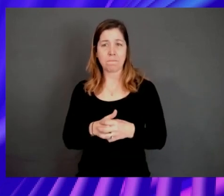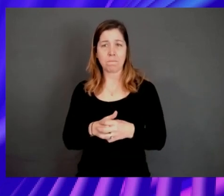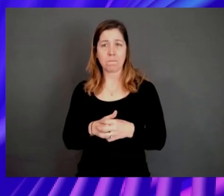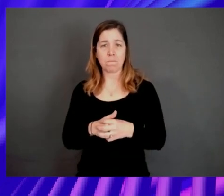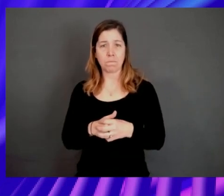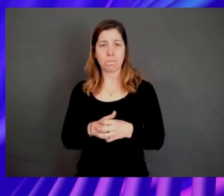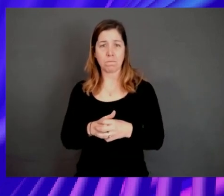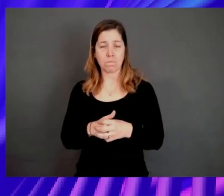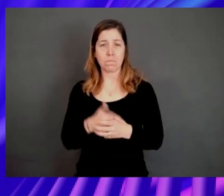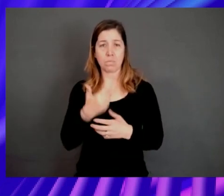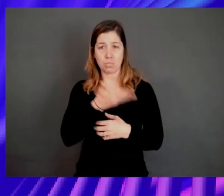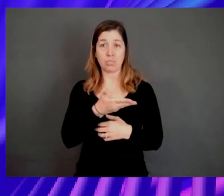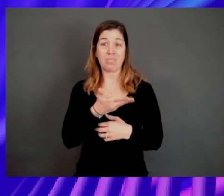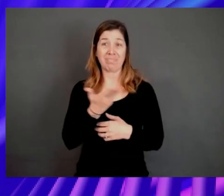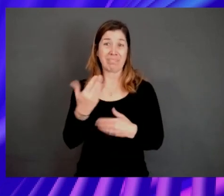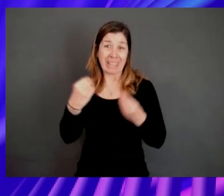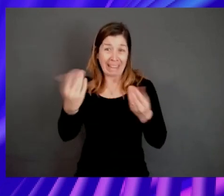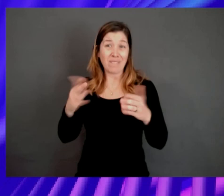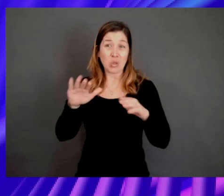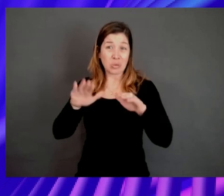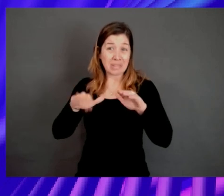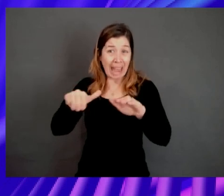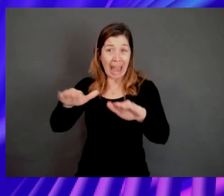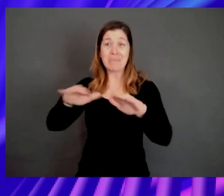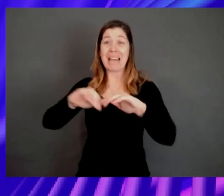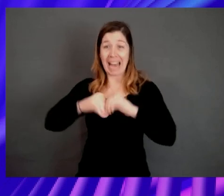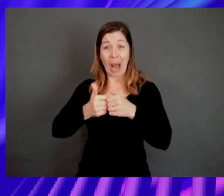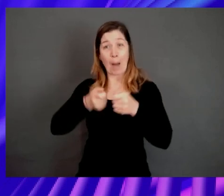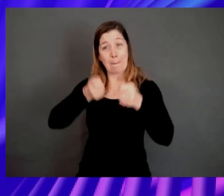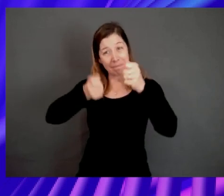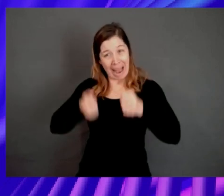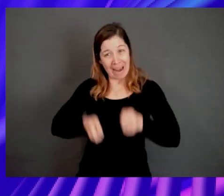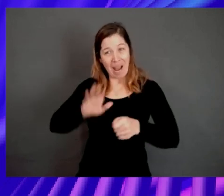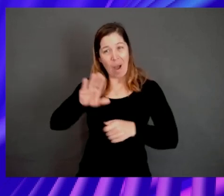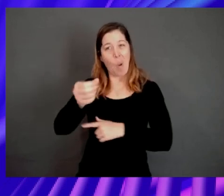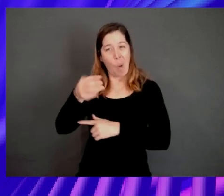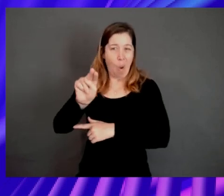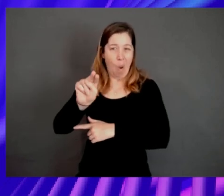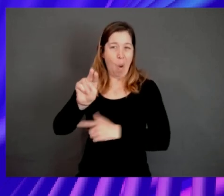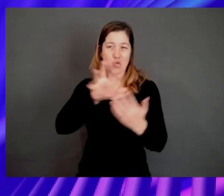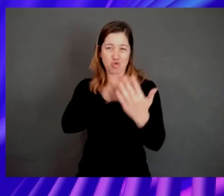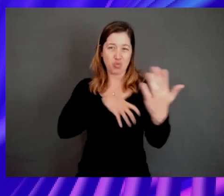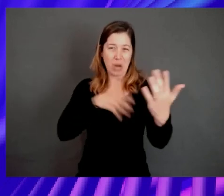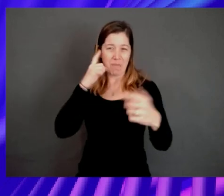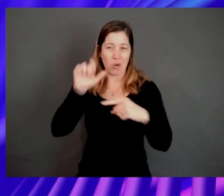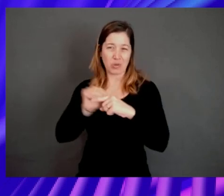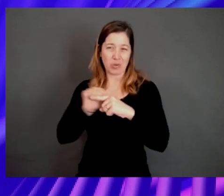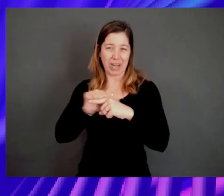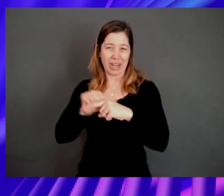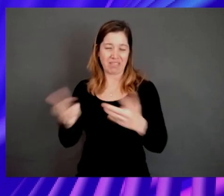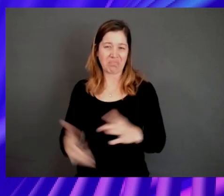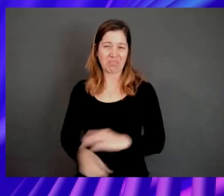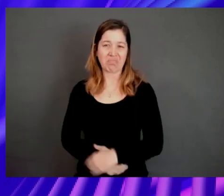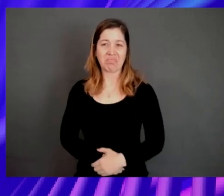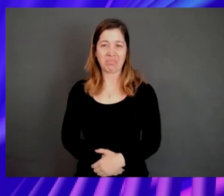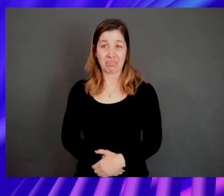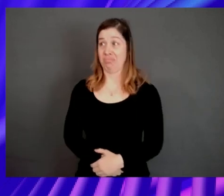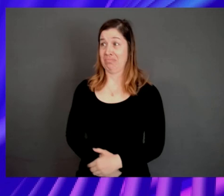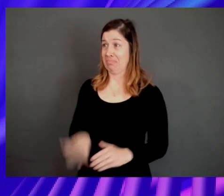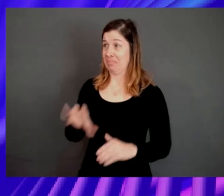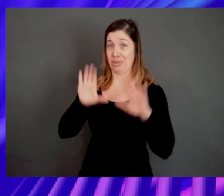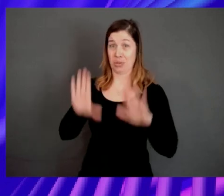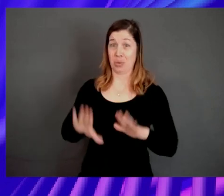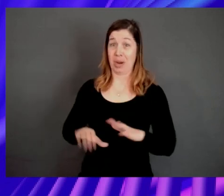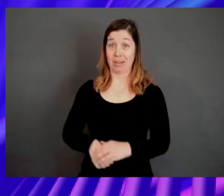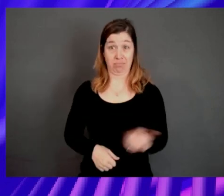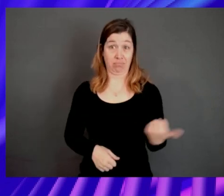gives you steps on how you can modify your own training script. So that's great. Yeah, so I would